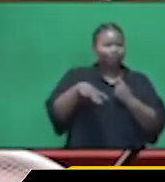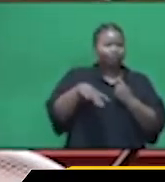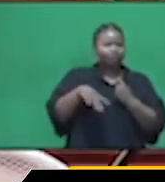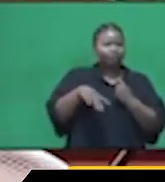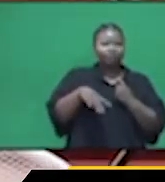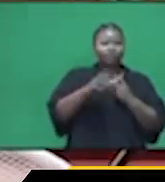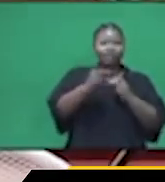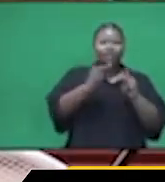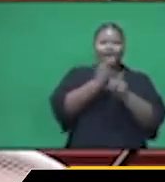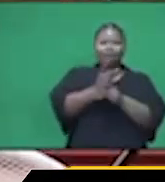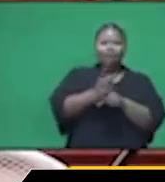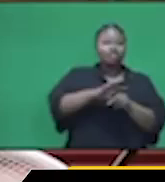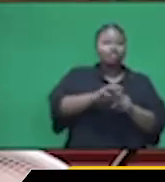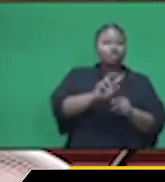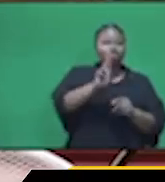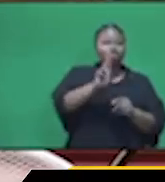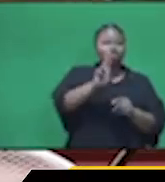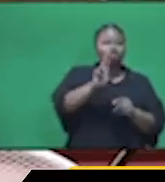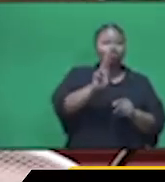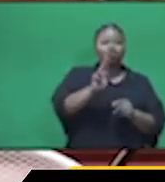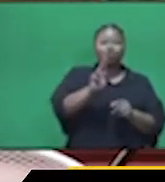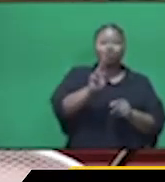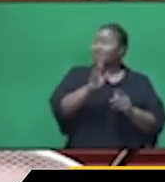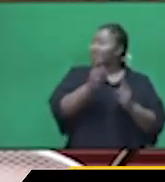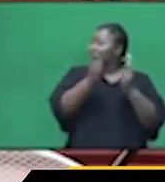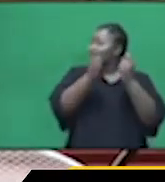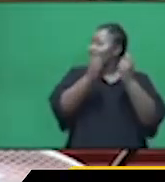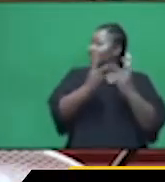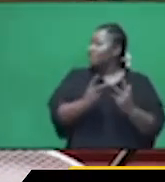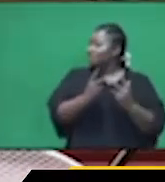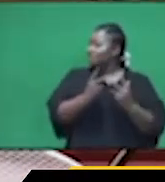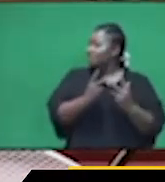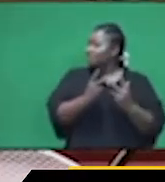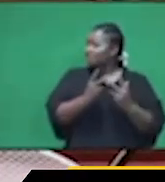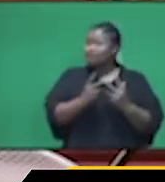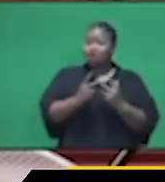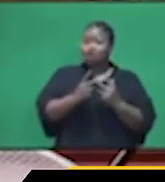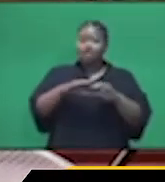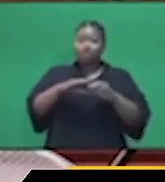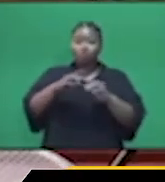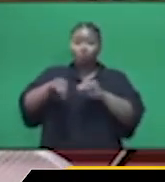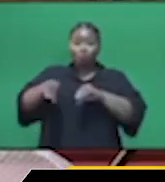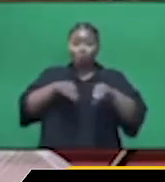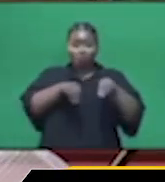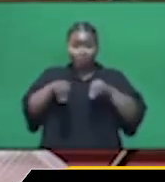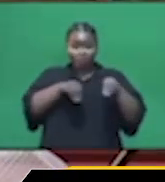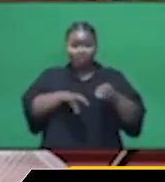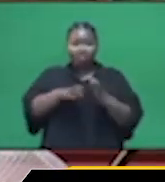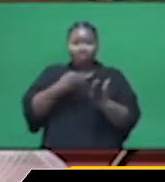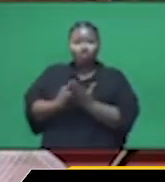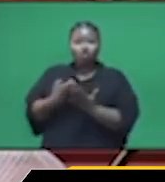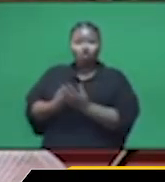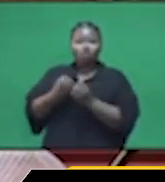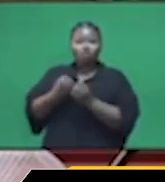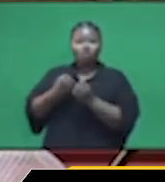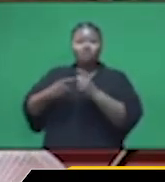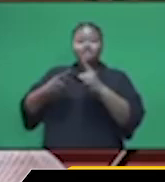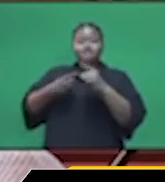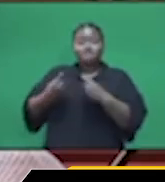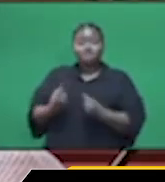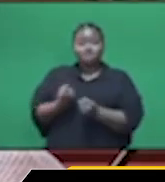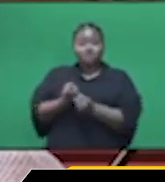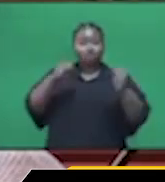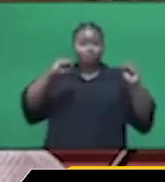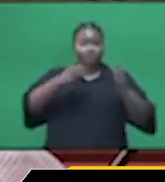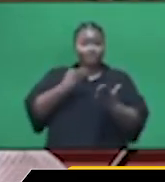and renew the fighting tools of this giant emancipation movement, economic freedom fighters, under the